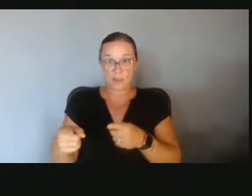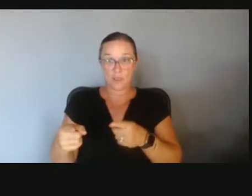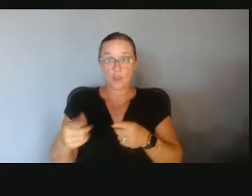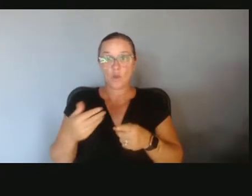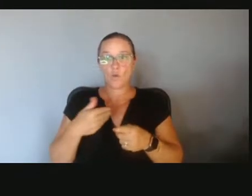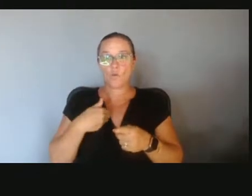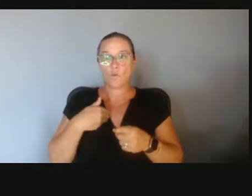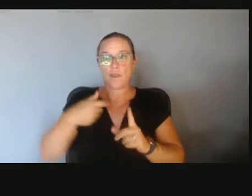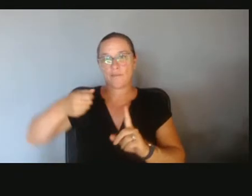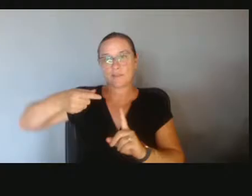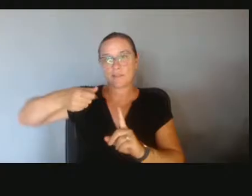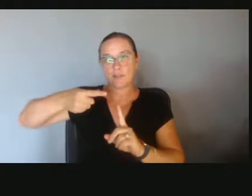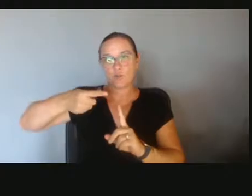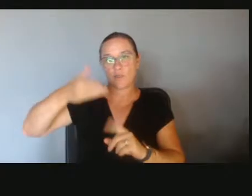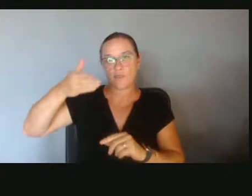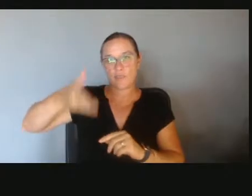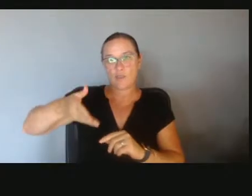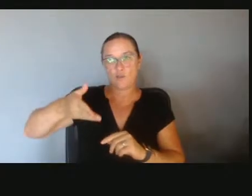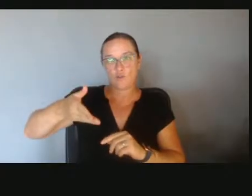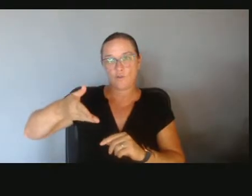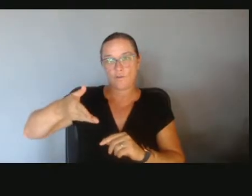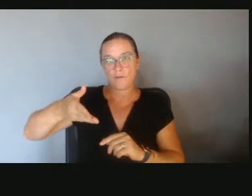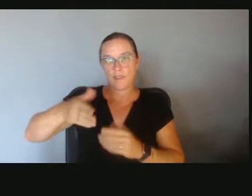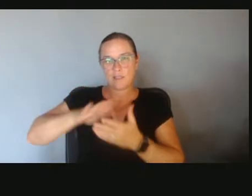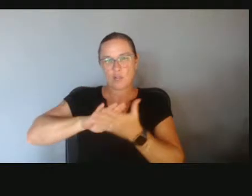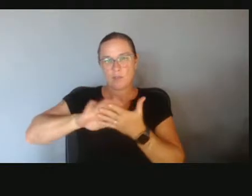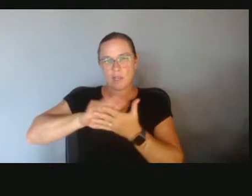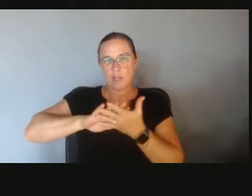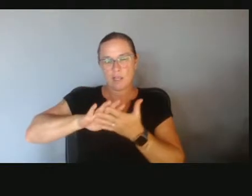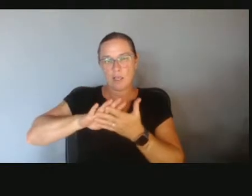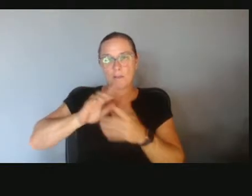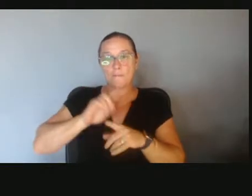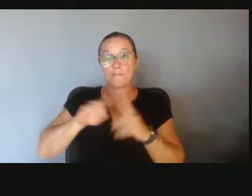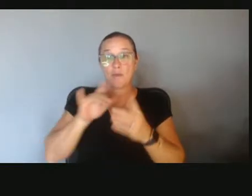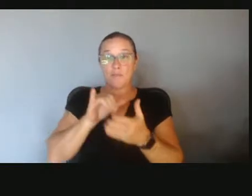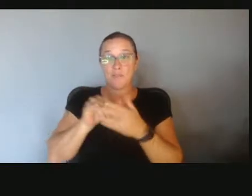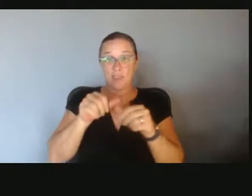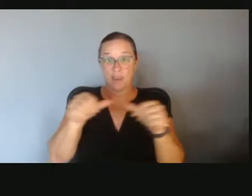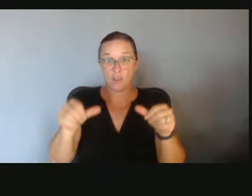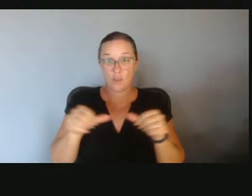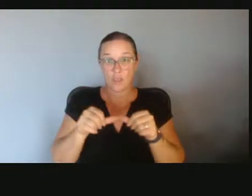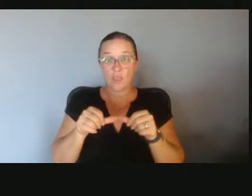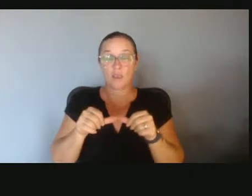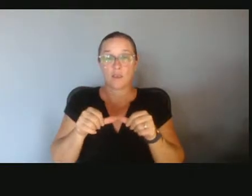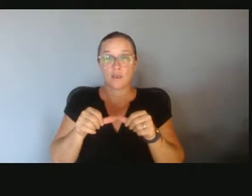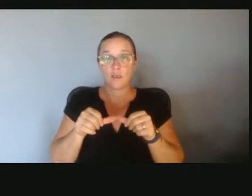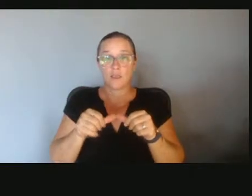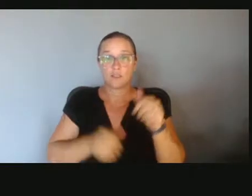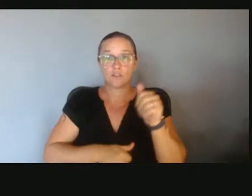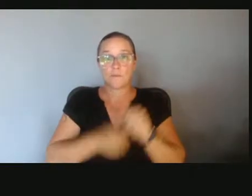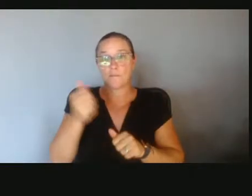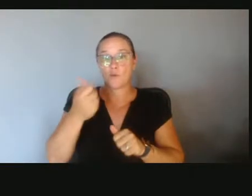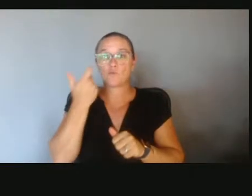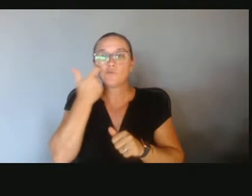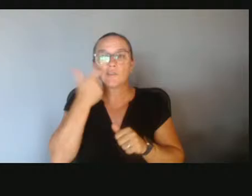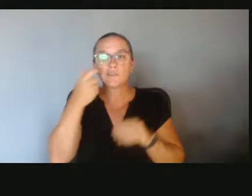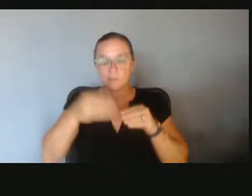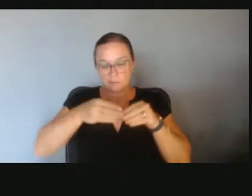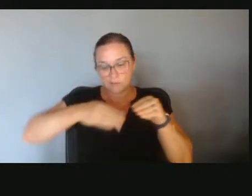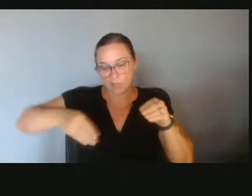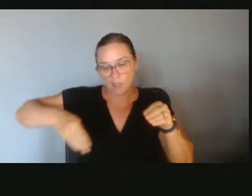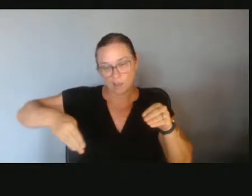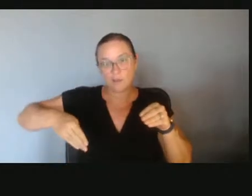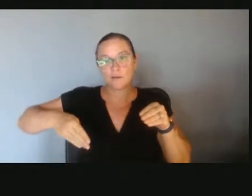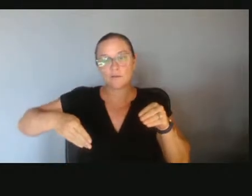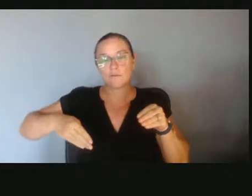signal right in there that's a little bit muddled, but that is the area of the most recent dike right through there. So it seems like we